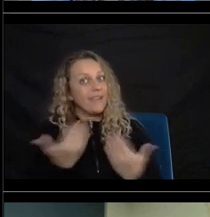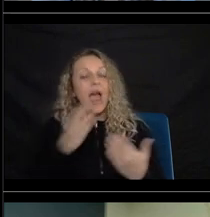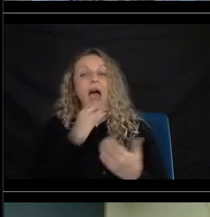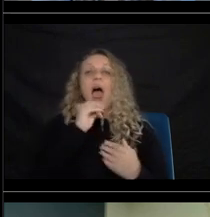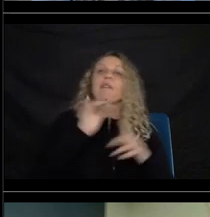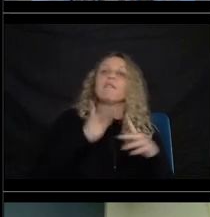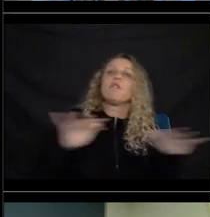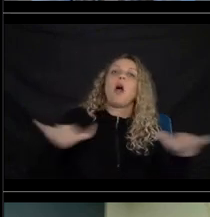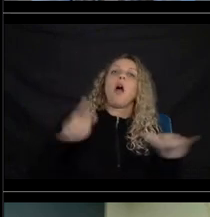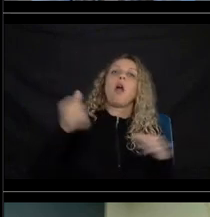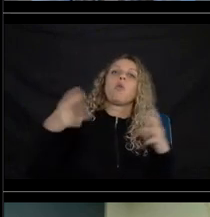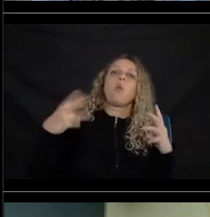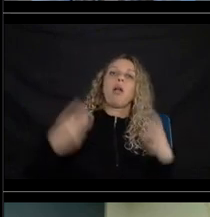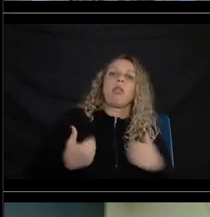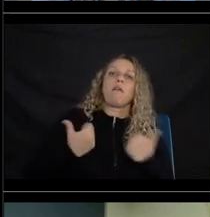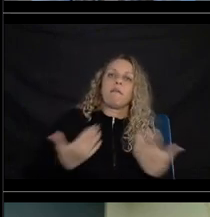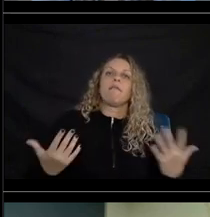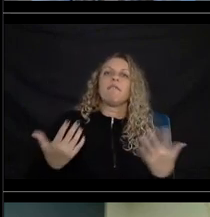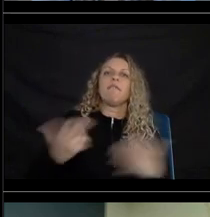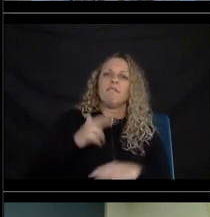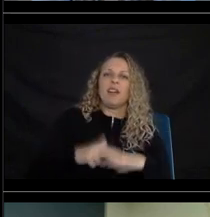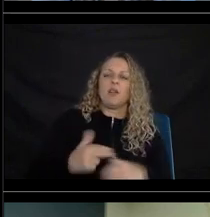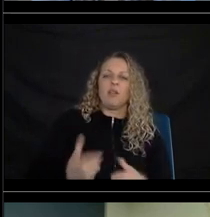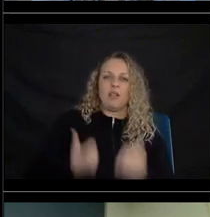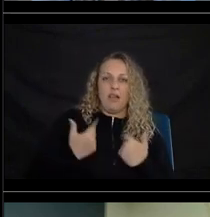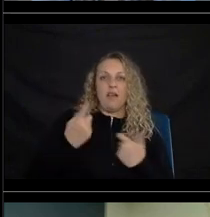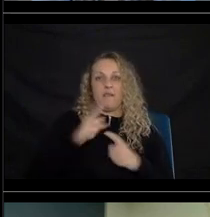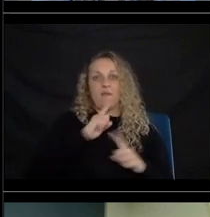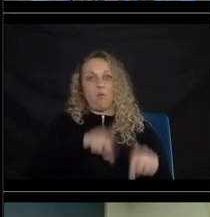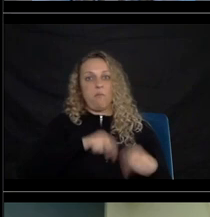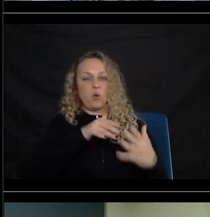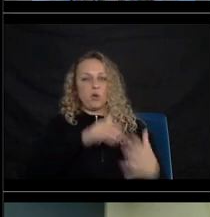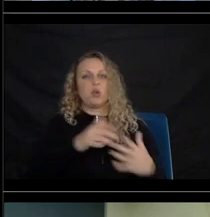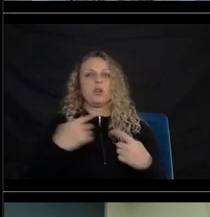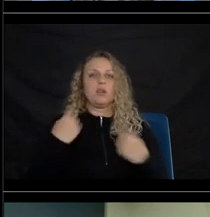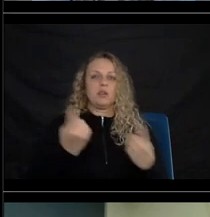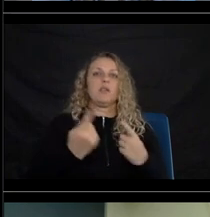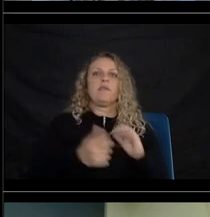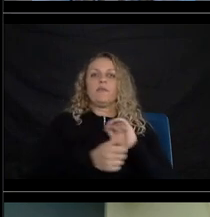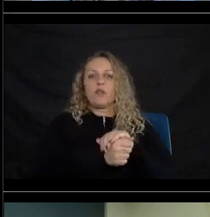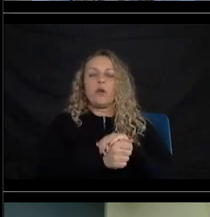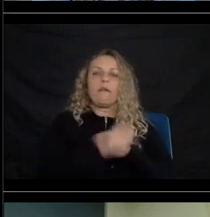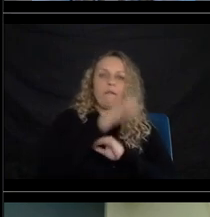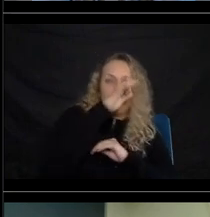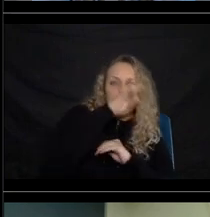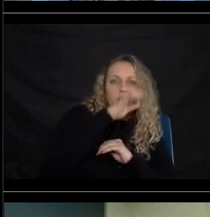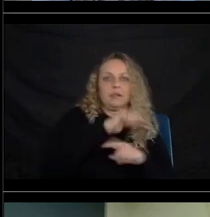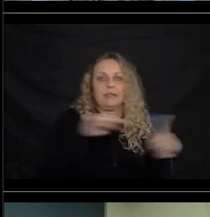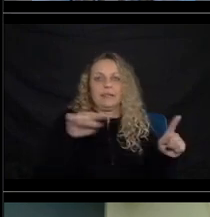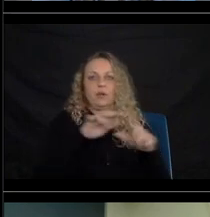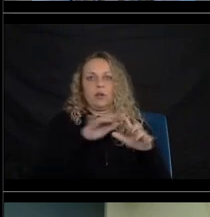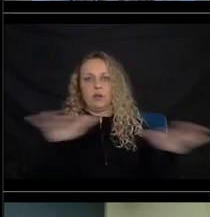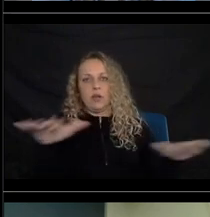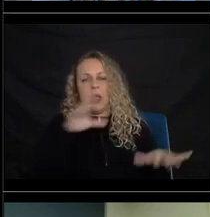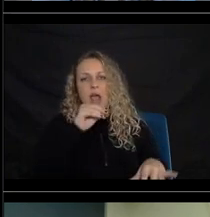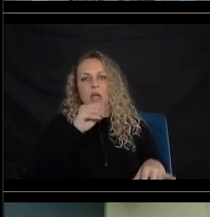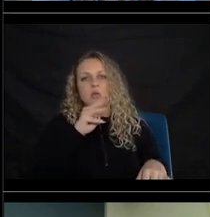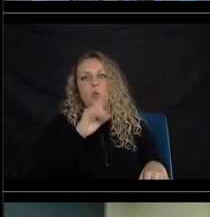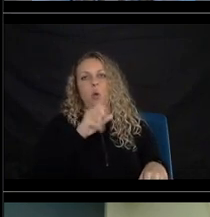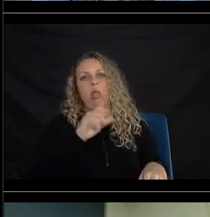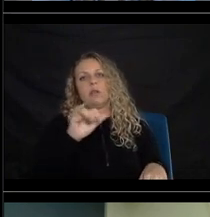variety of other wildlife. Neighbors report numerous sightings of gopher tortoises, owls, foxes, and swallowtail kites.